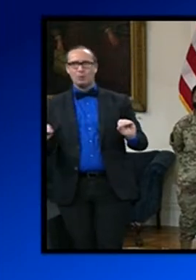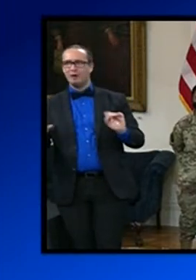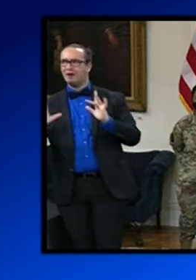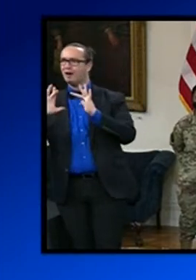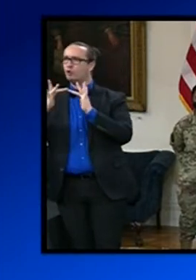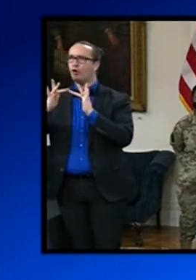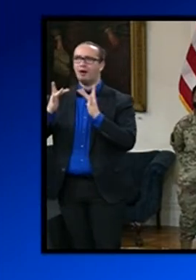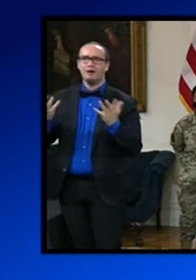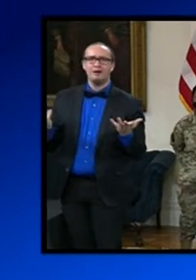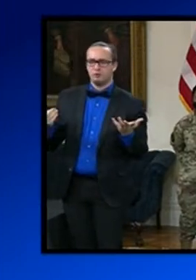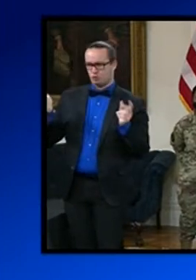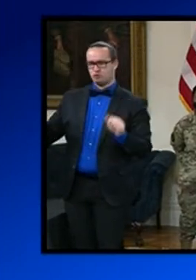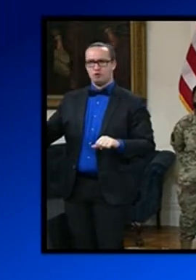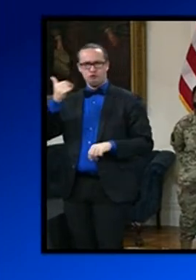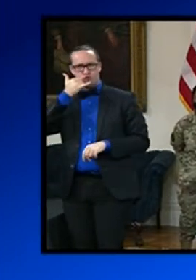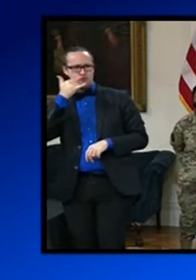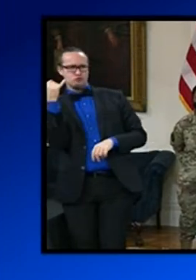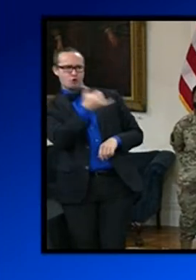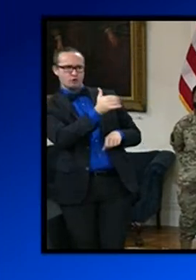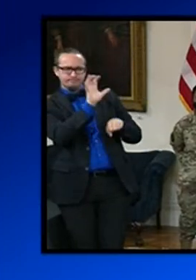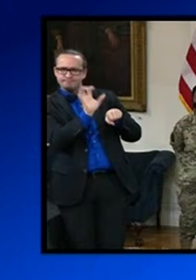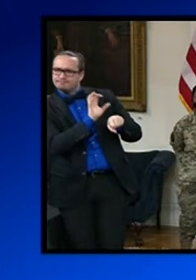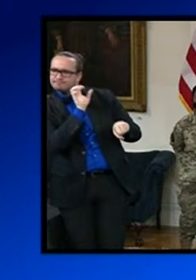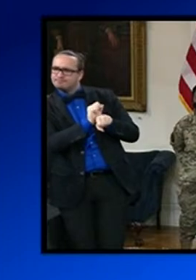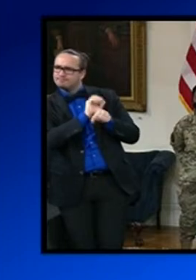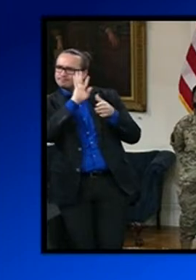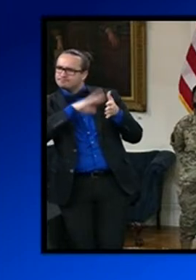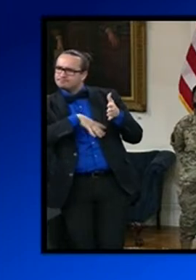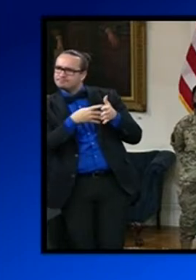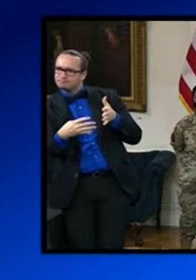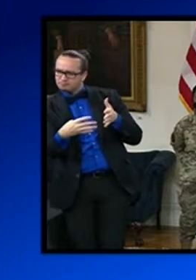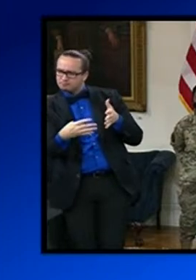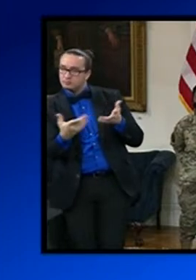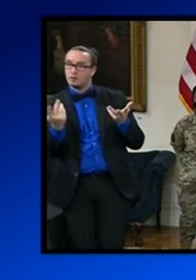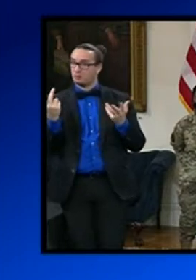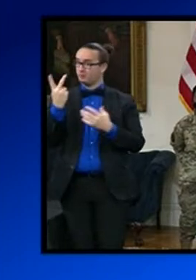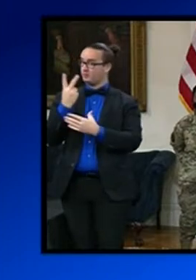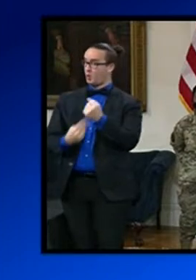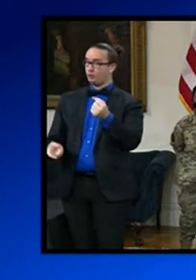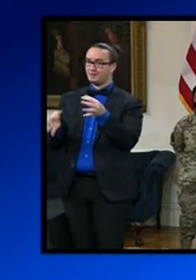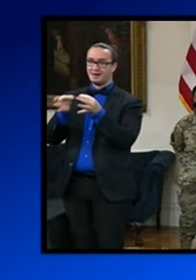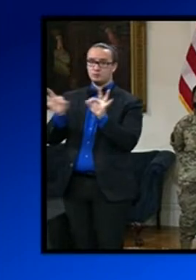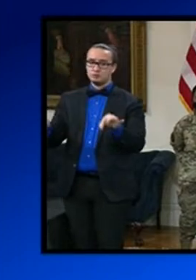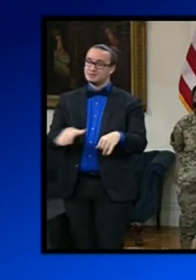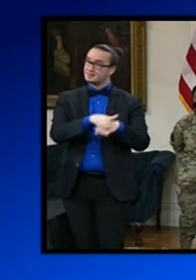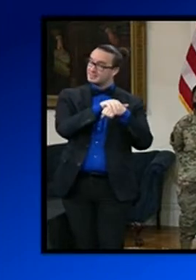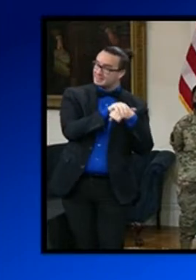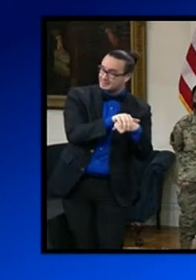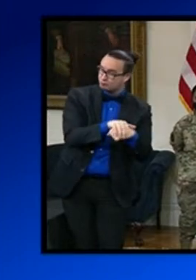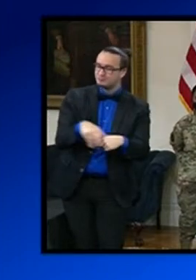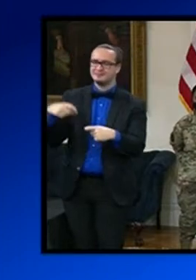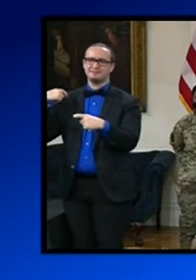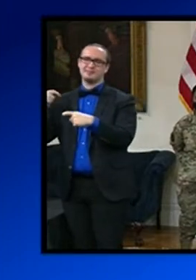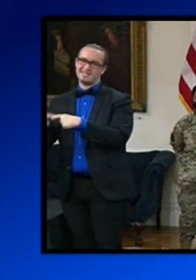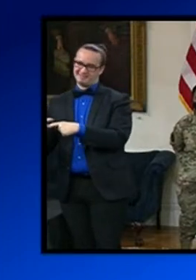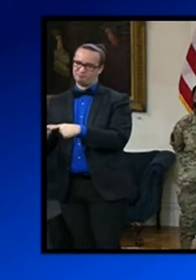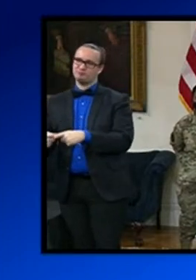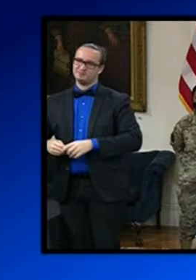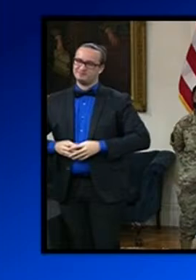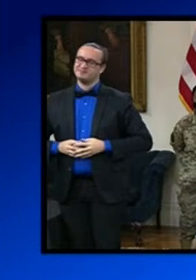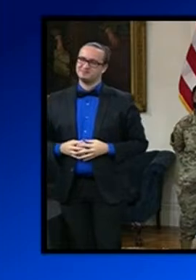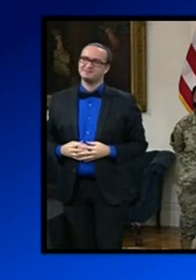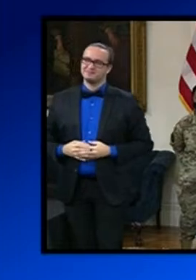days a week. And we're about to launch a pre-registration system accessible for residents with and without